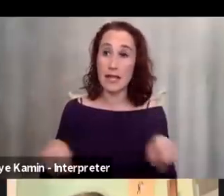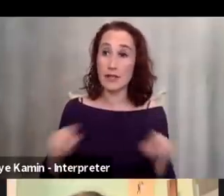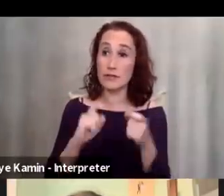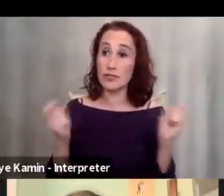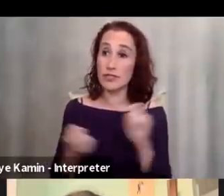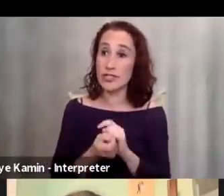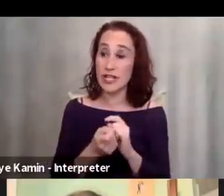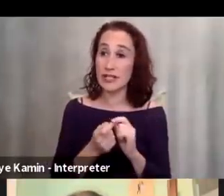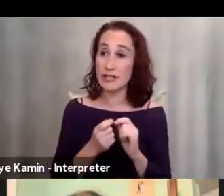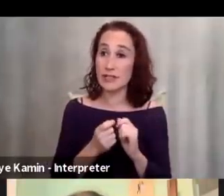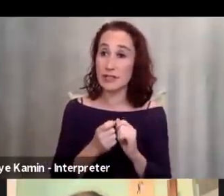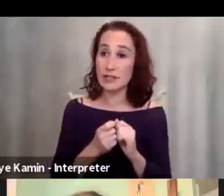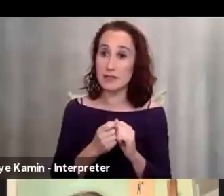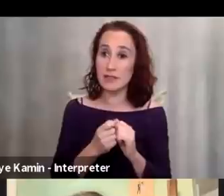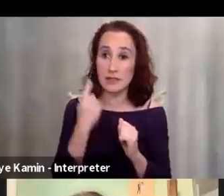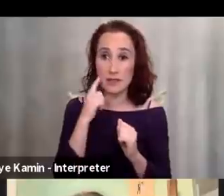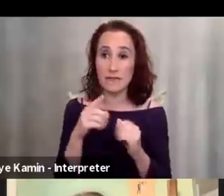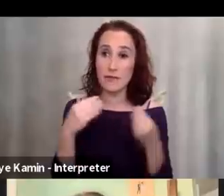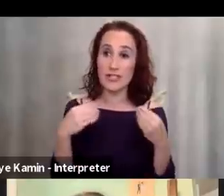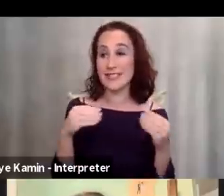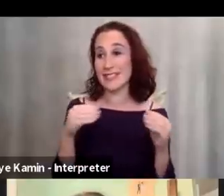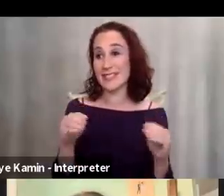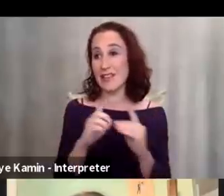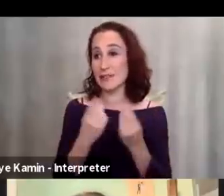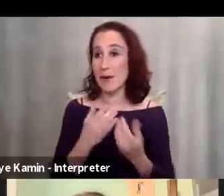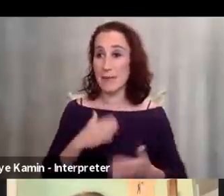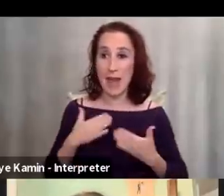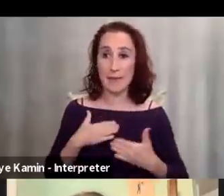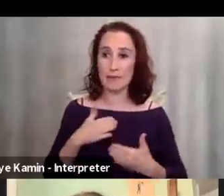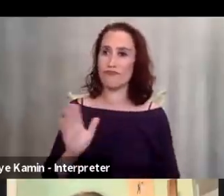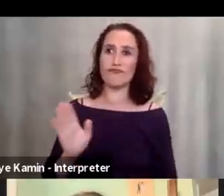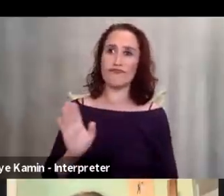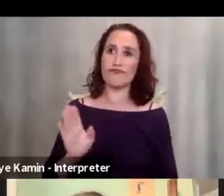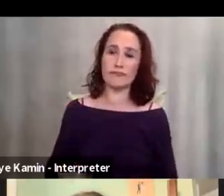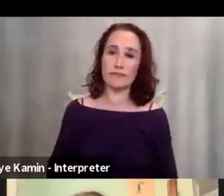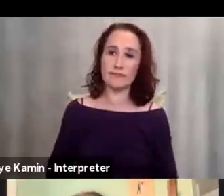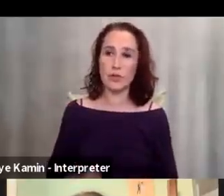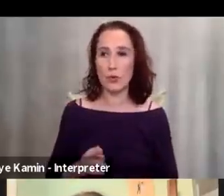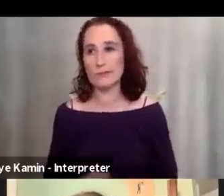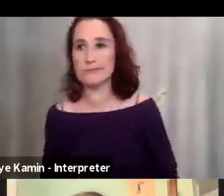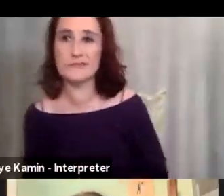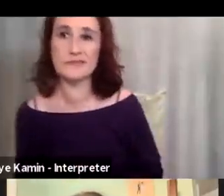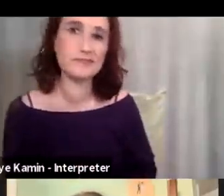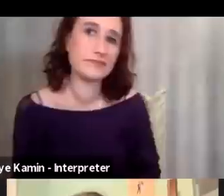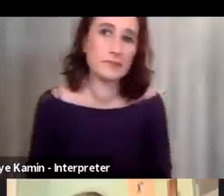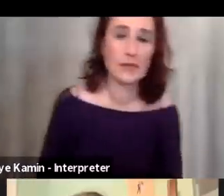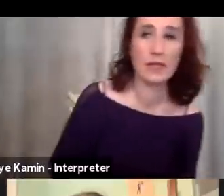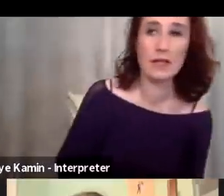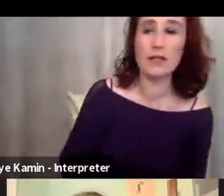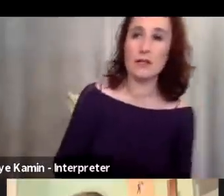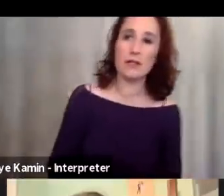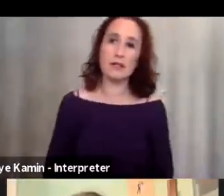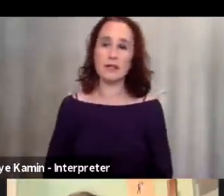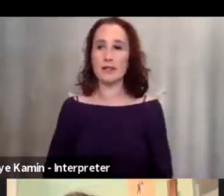anything to make the sales department happy, or whatever weird prejudice or